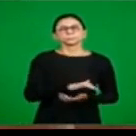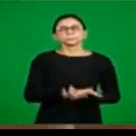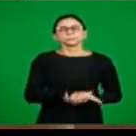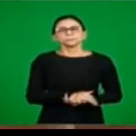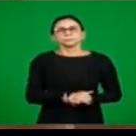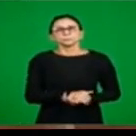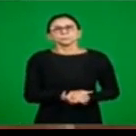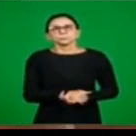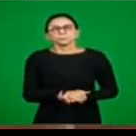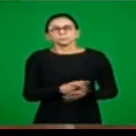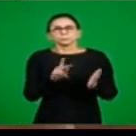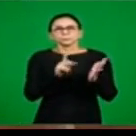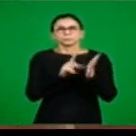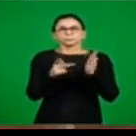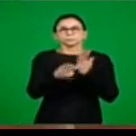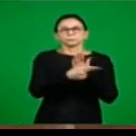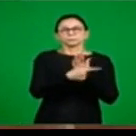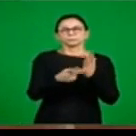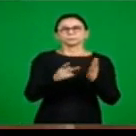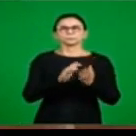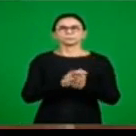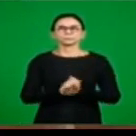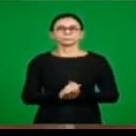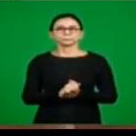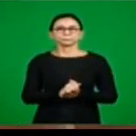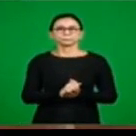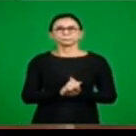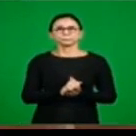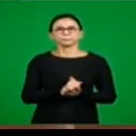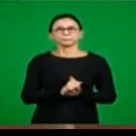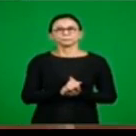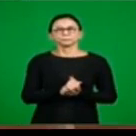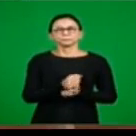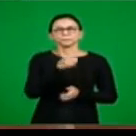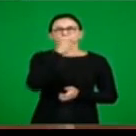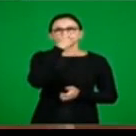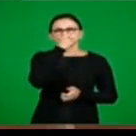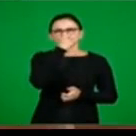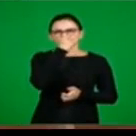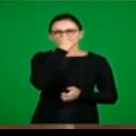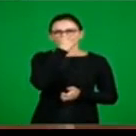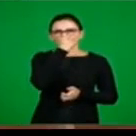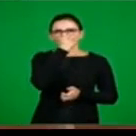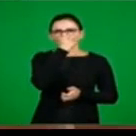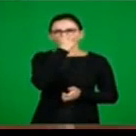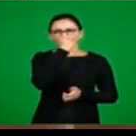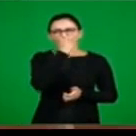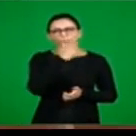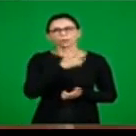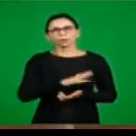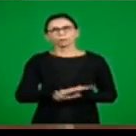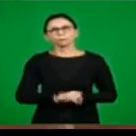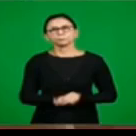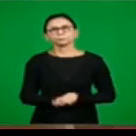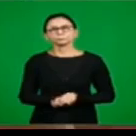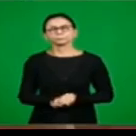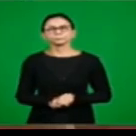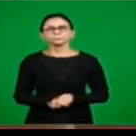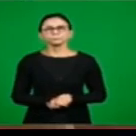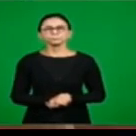And now there is the parable of the virgins when the groom comes in the night. So